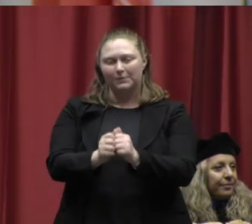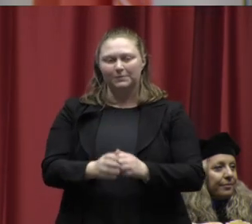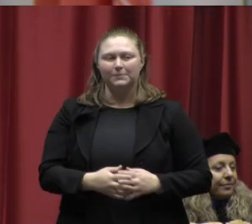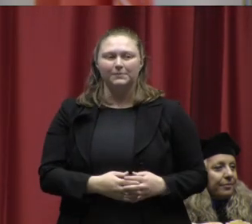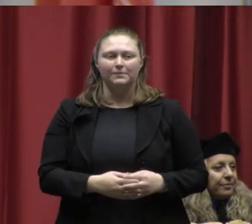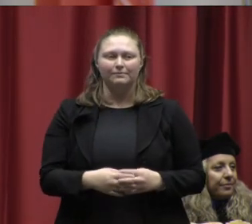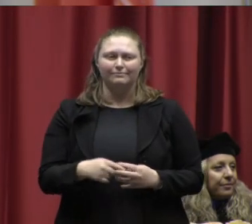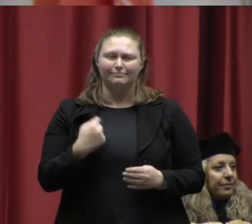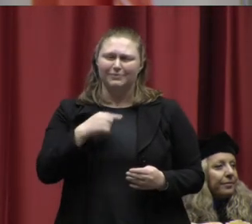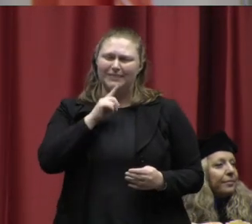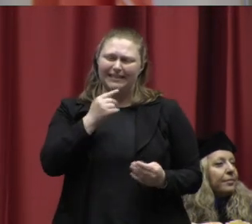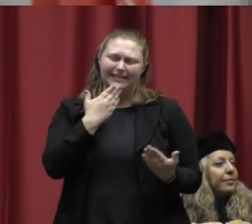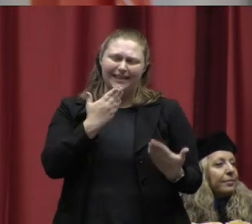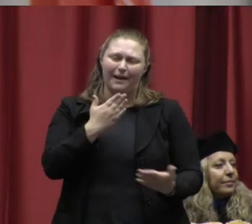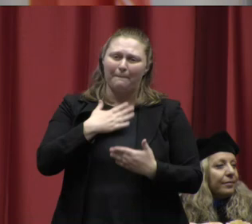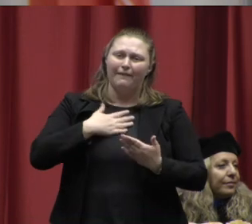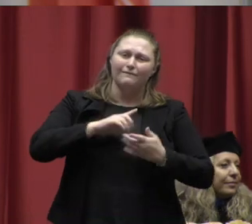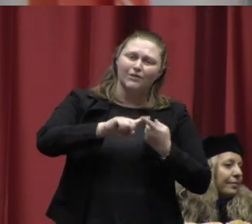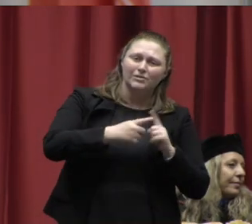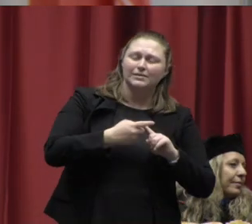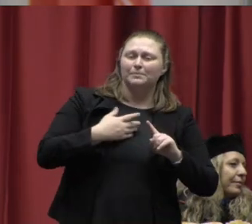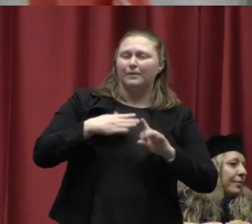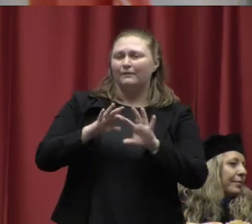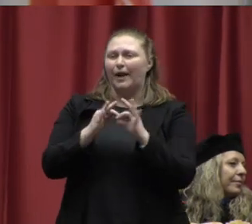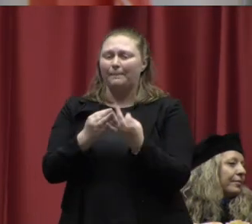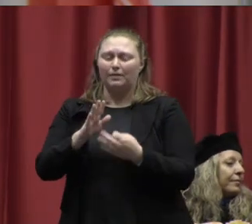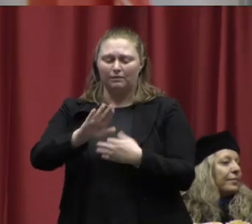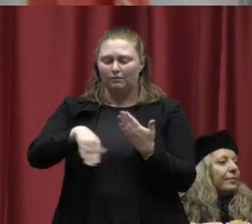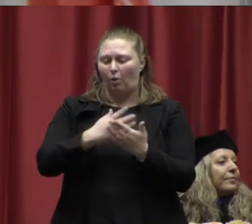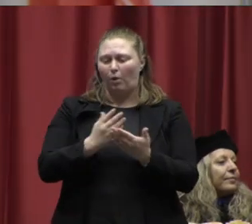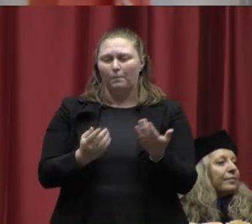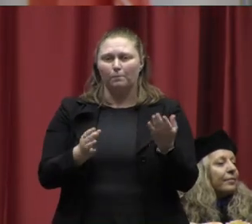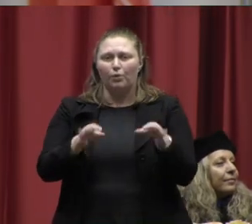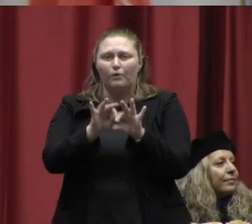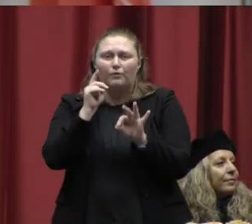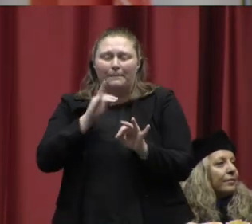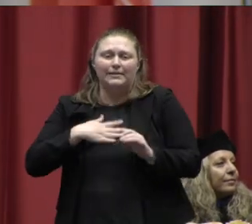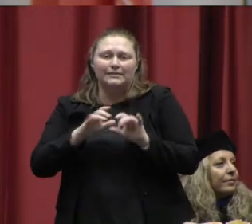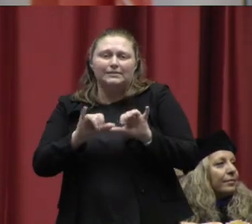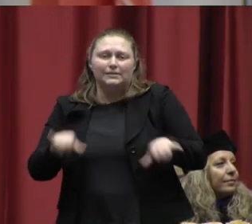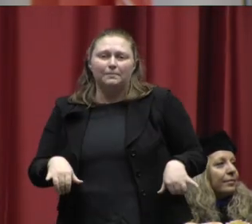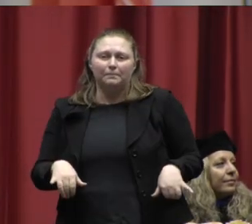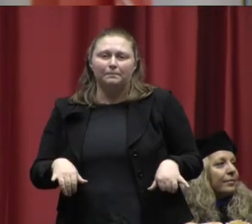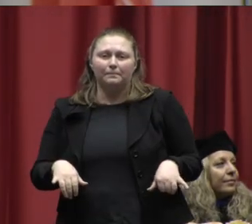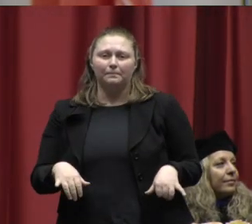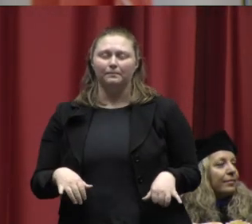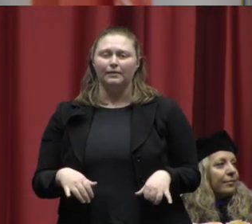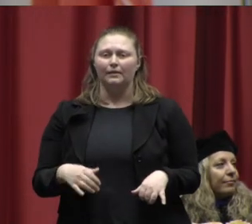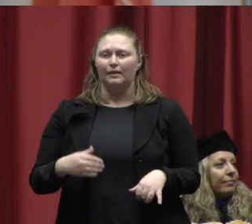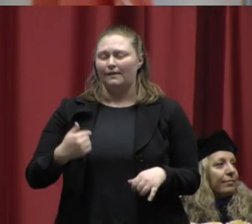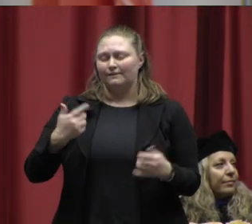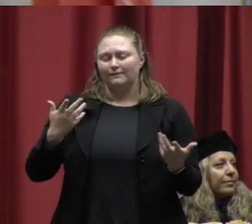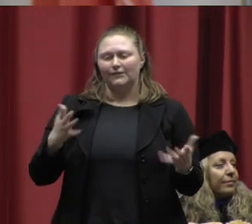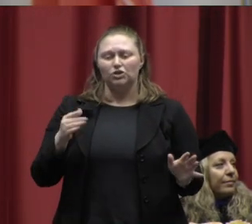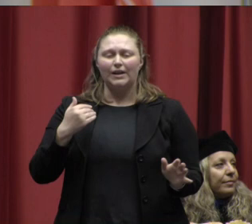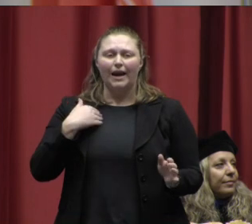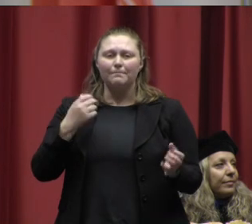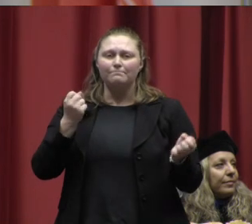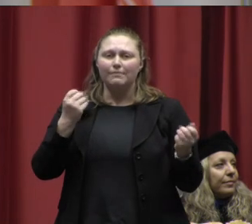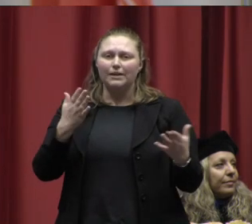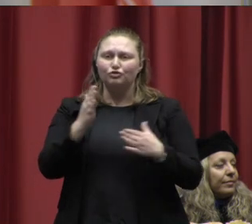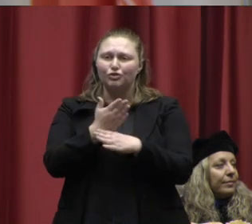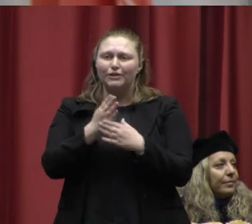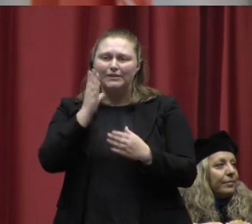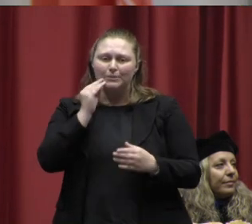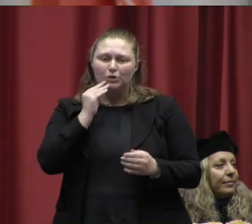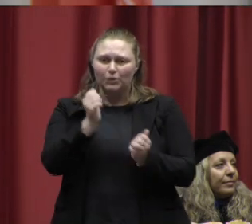friends and family have been the most instrumental part to my success. And I hope many of you shared these experiences. And for those of